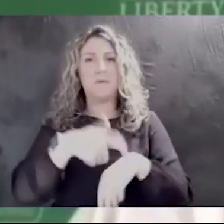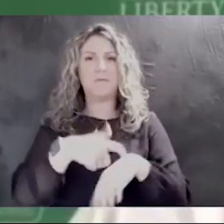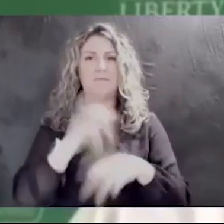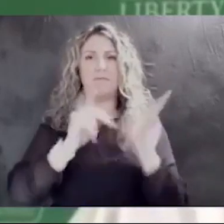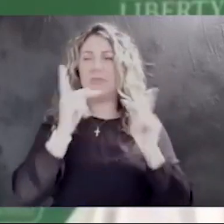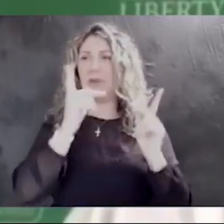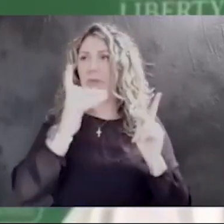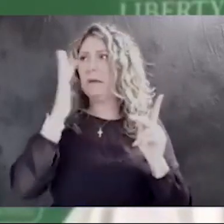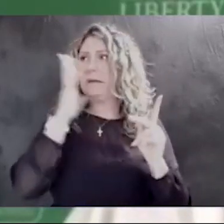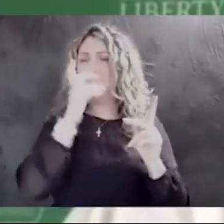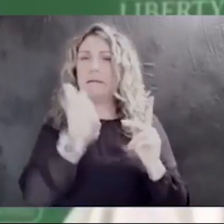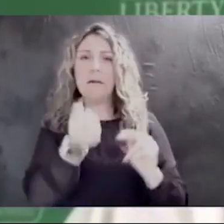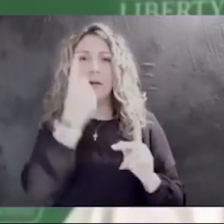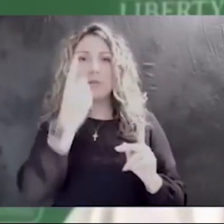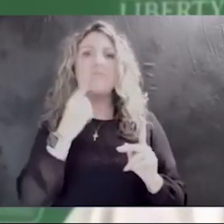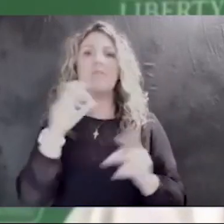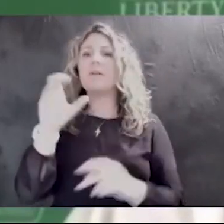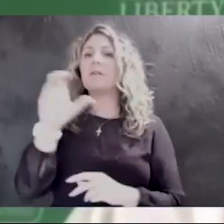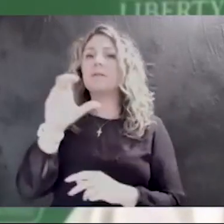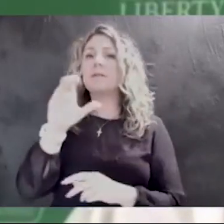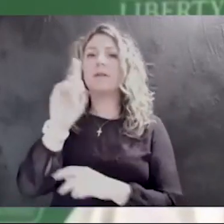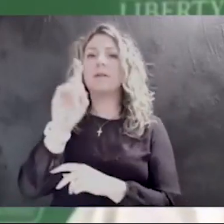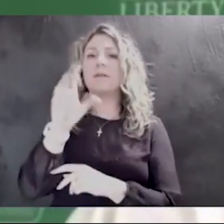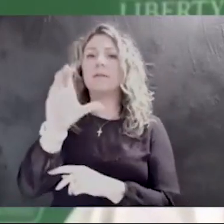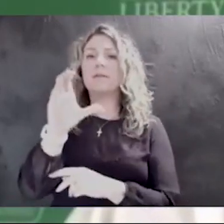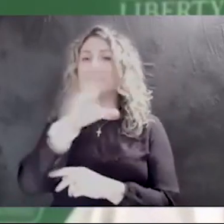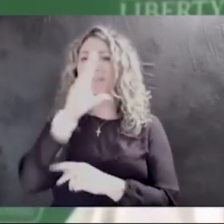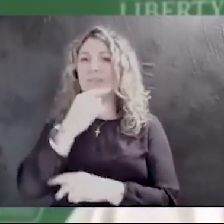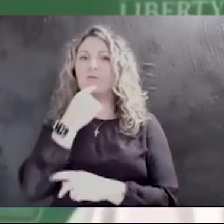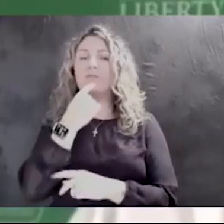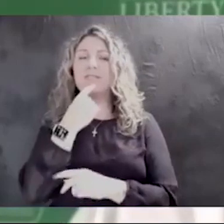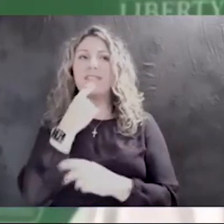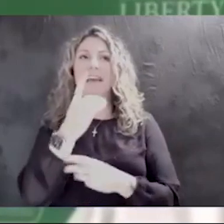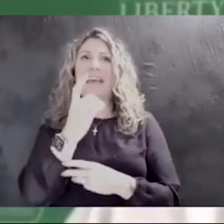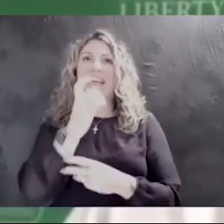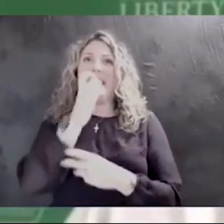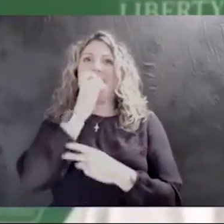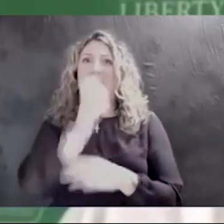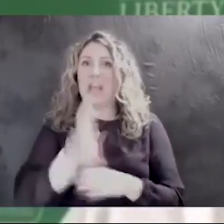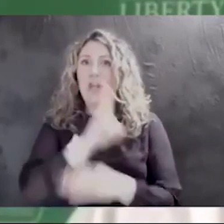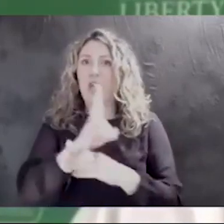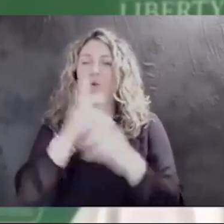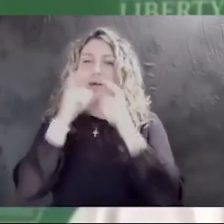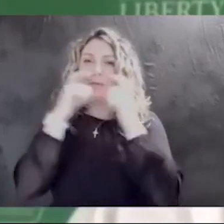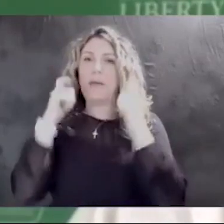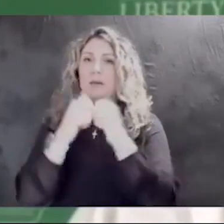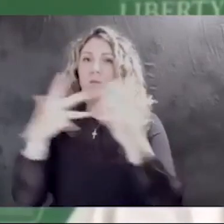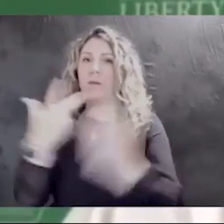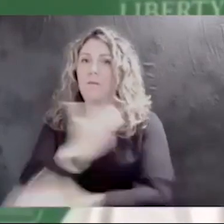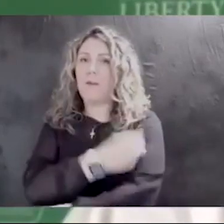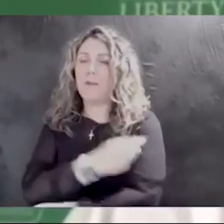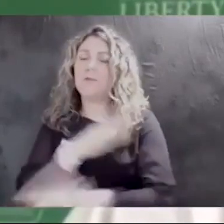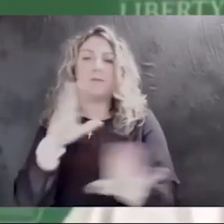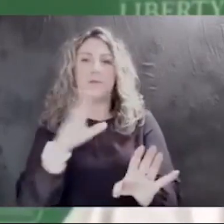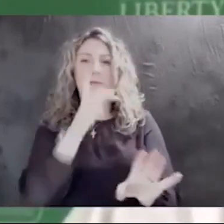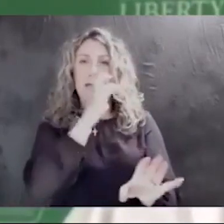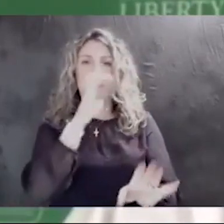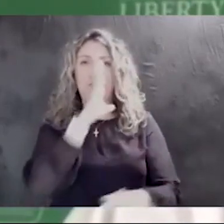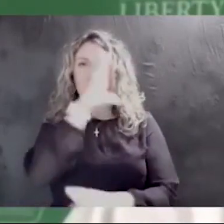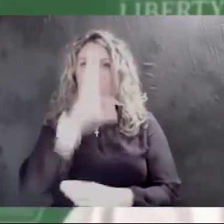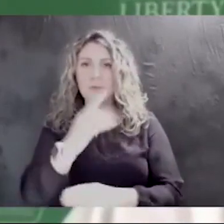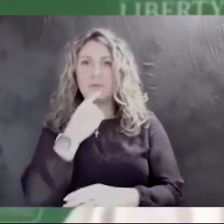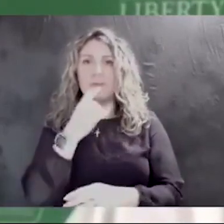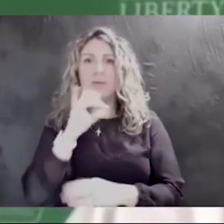very well. CDC never said don't wear masks if you are not vaccinated. The question has been trying to figure out